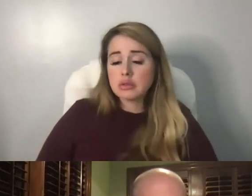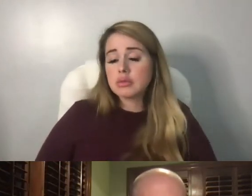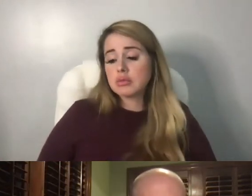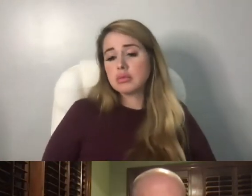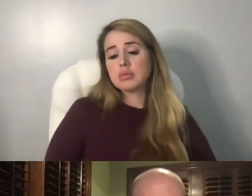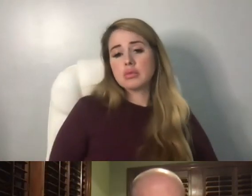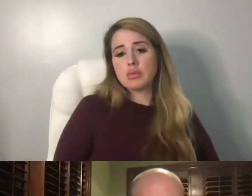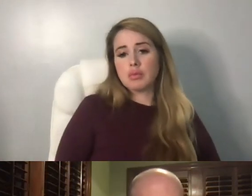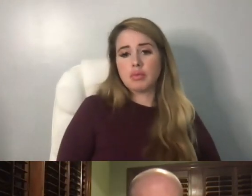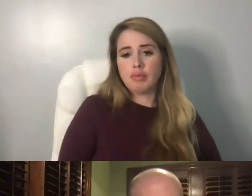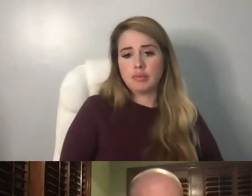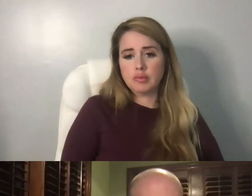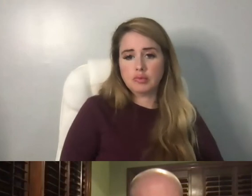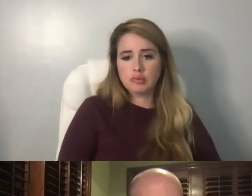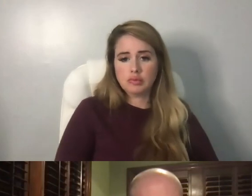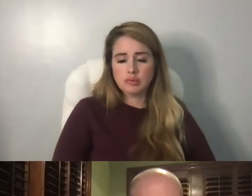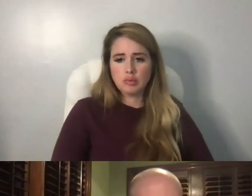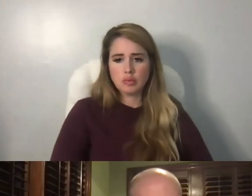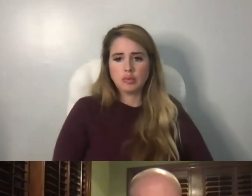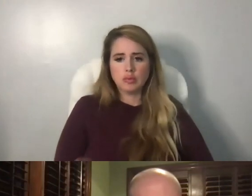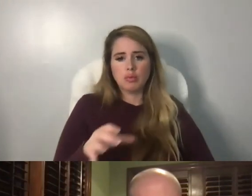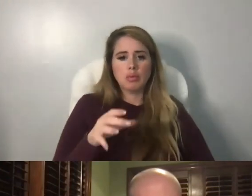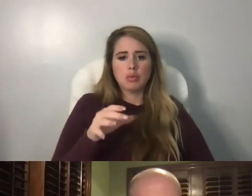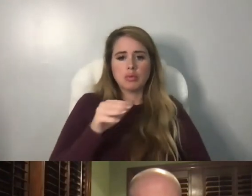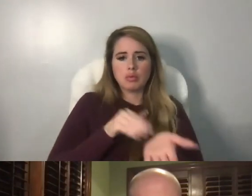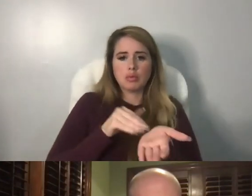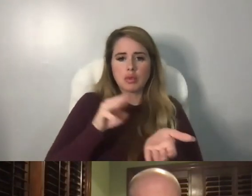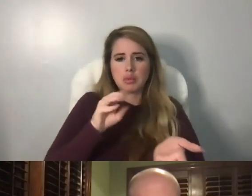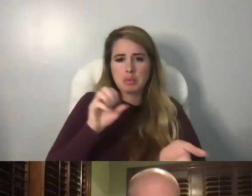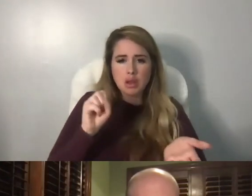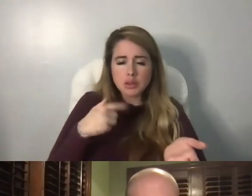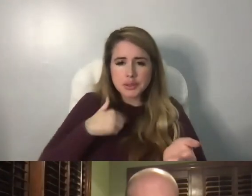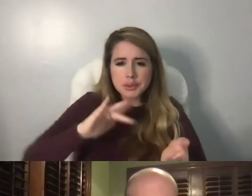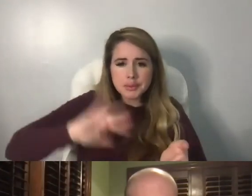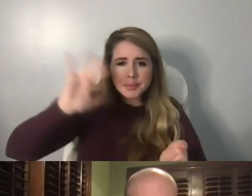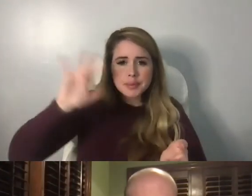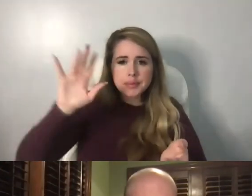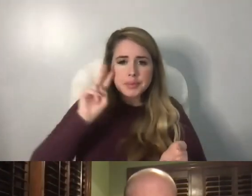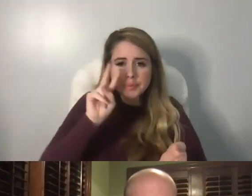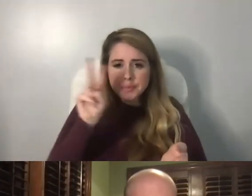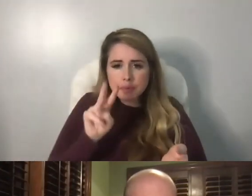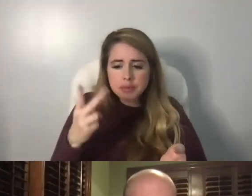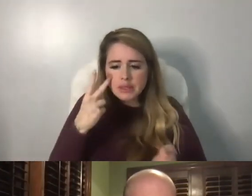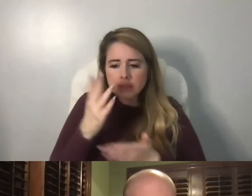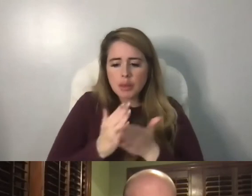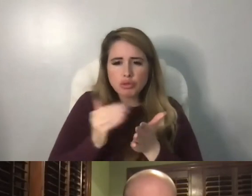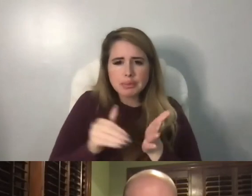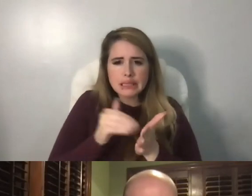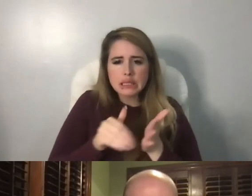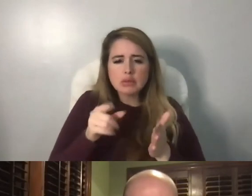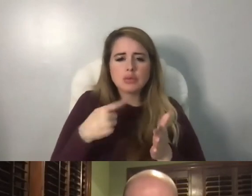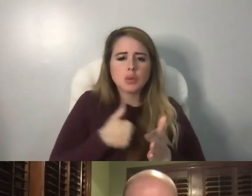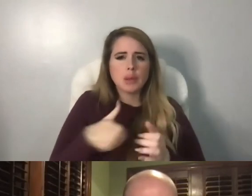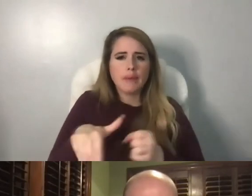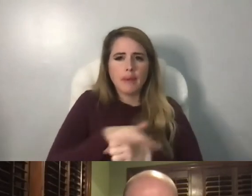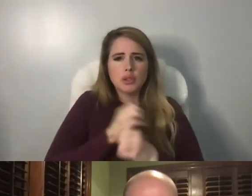Okay, I think I'm working my way back up towards Dr. Barth in the back. I think we're starting to get some repeats here. We've covered a lot of